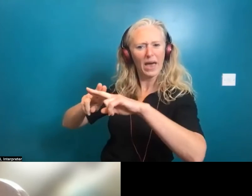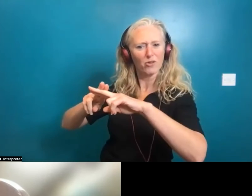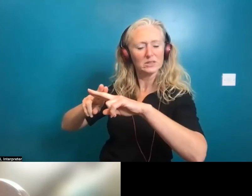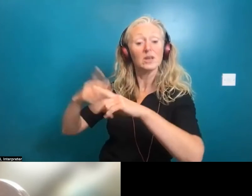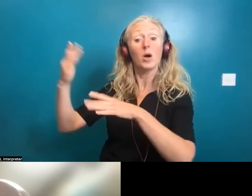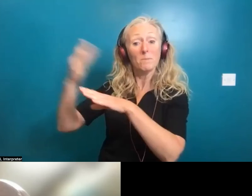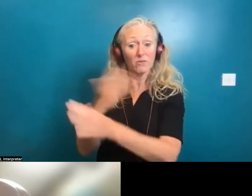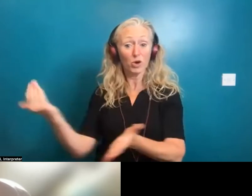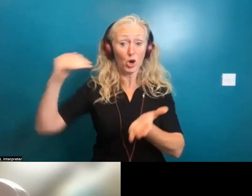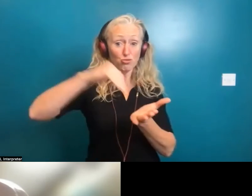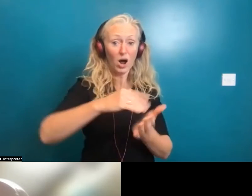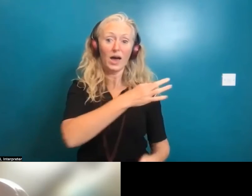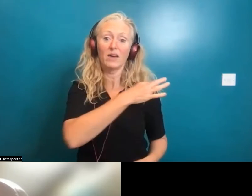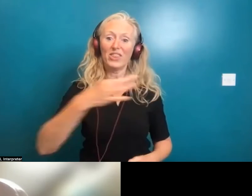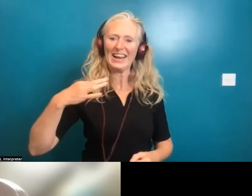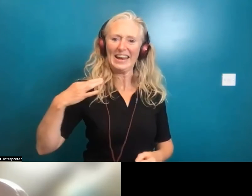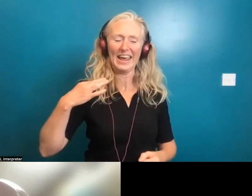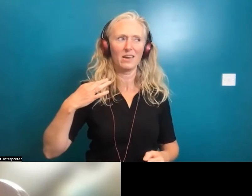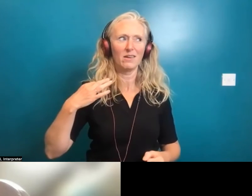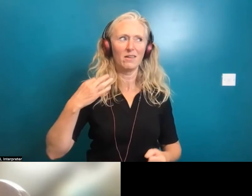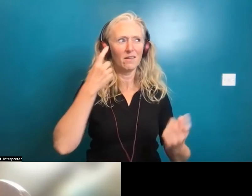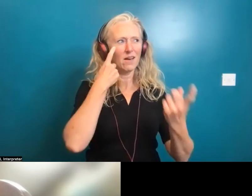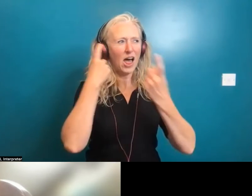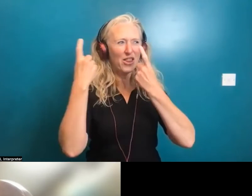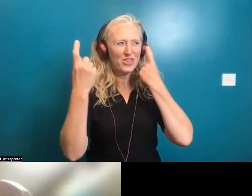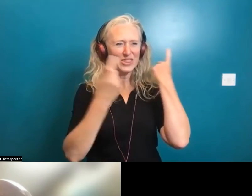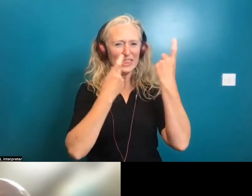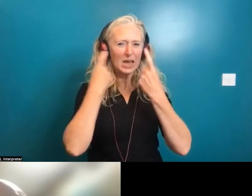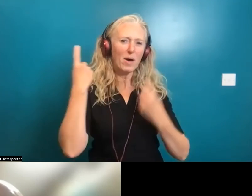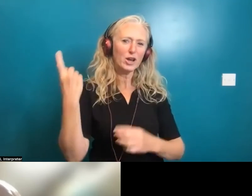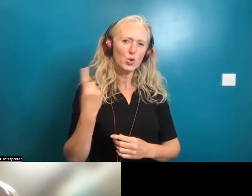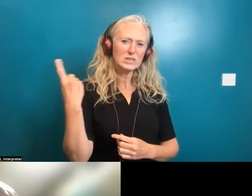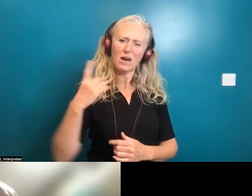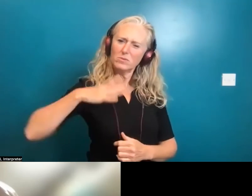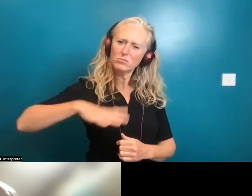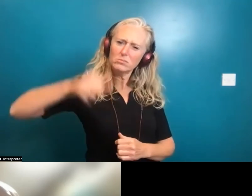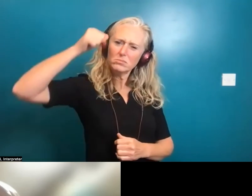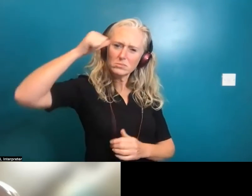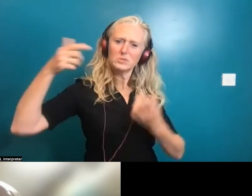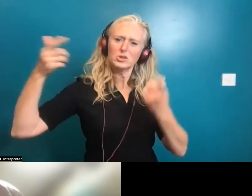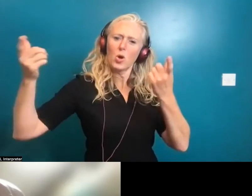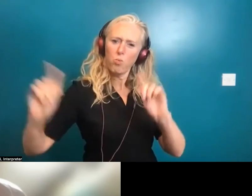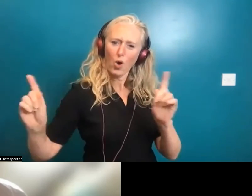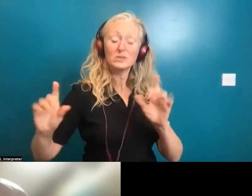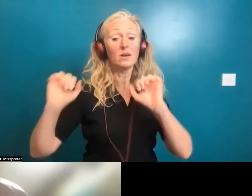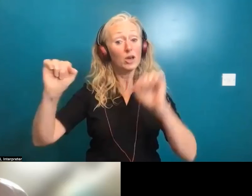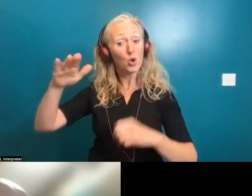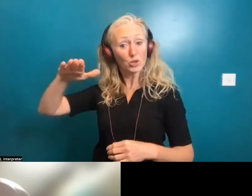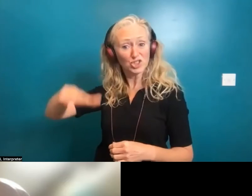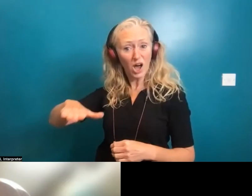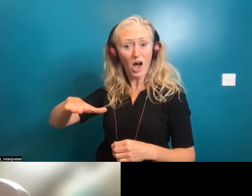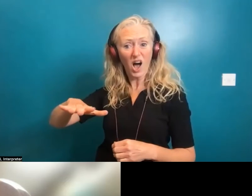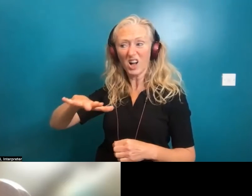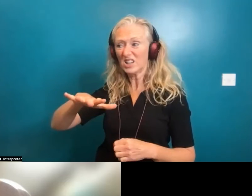come to clinic. What is it you want to know? If your child's struggling, and they're struggling